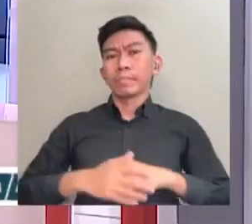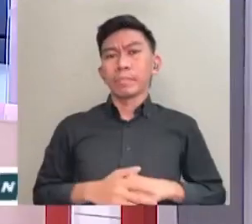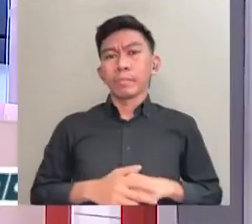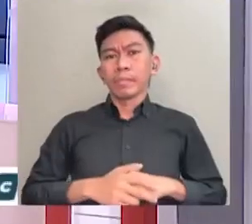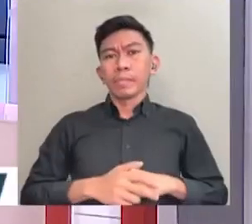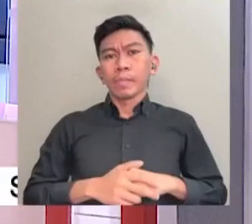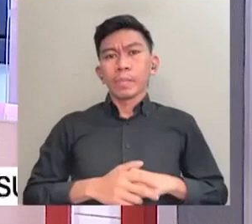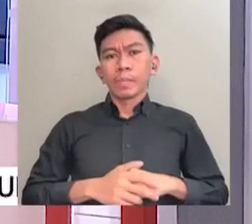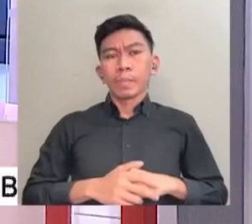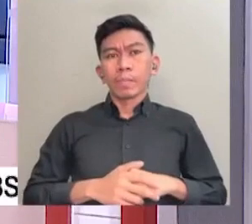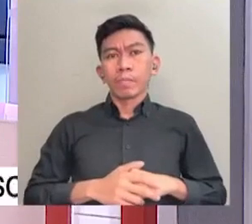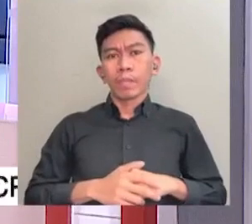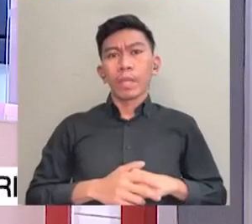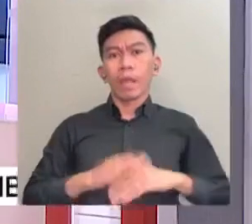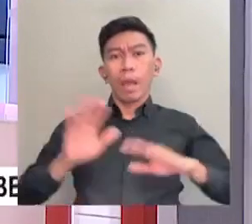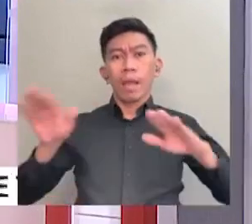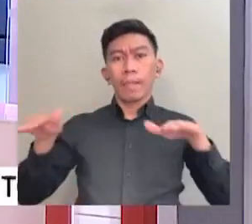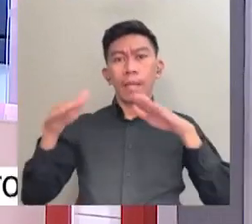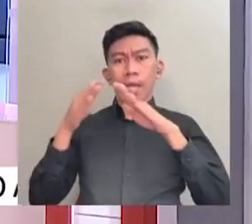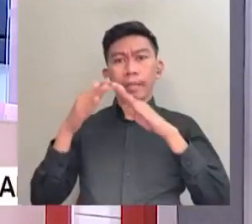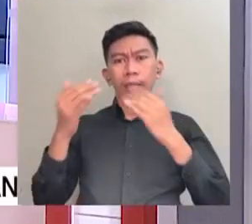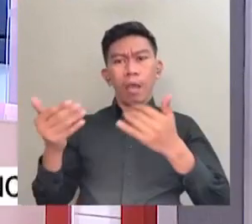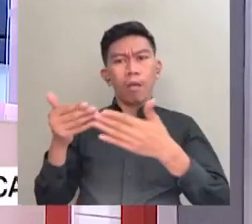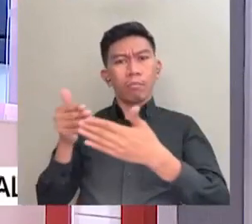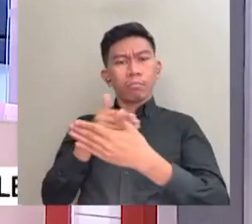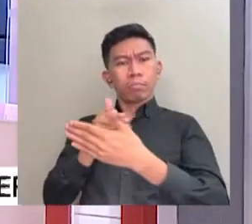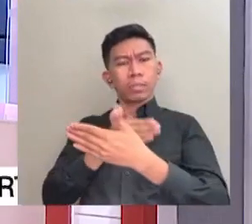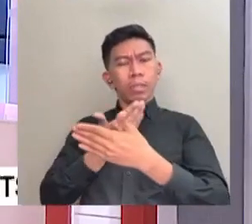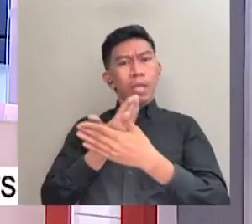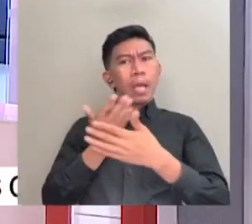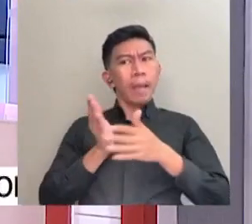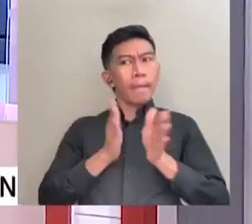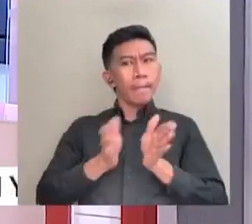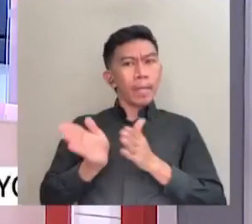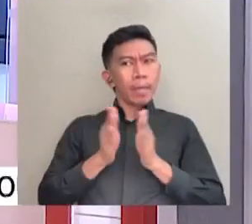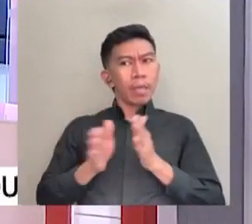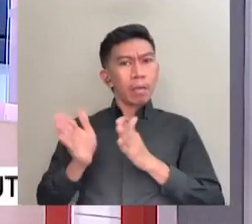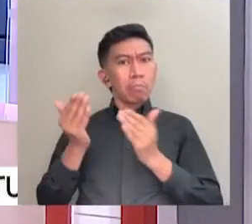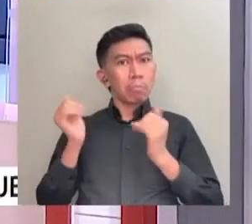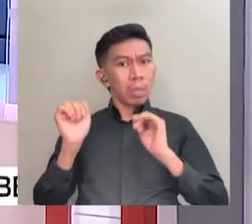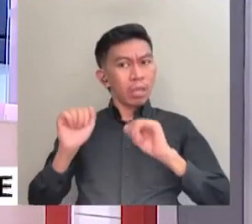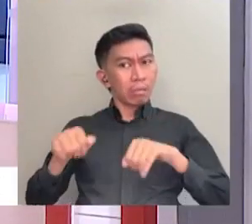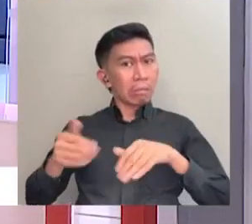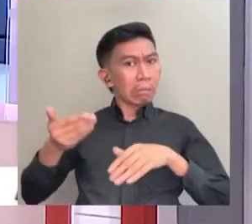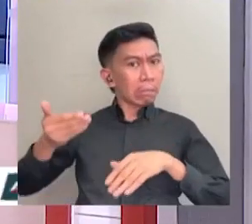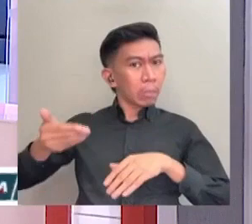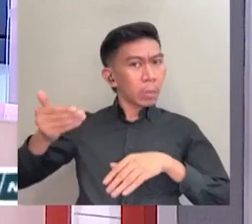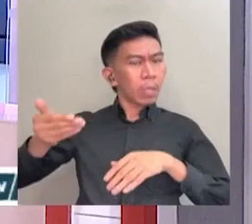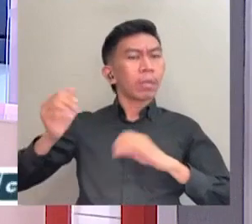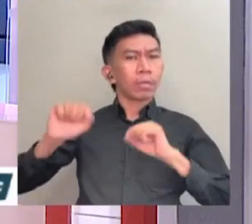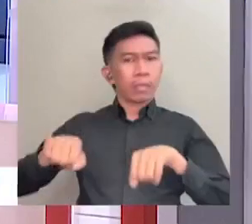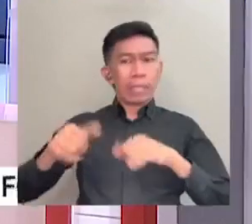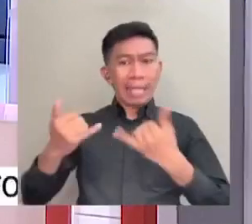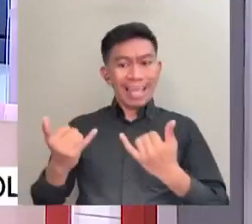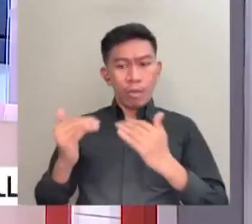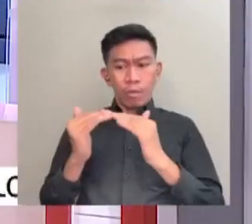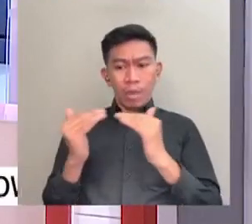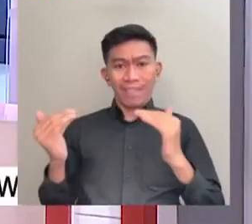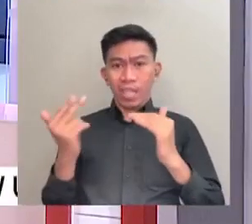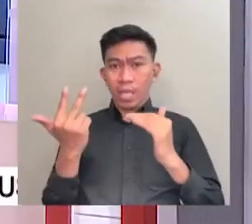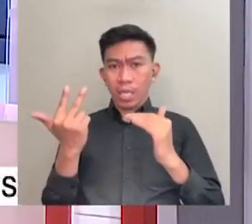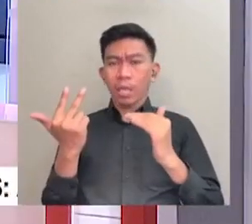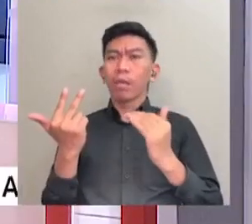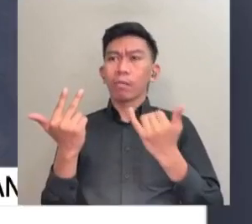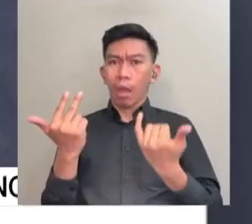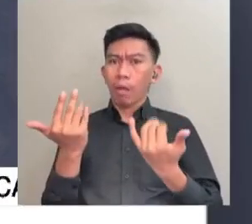Albay bracing for the possibility the alert level of Mayon volcano could be raised from 3 to 4 today due to that new lava